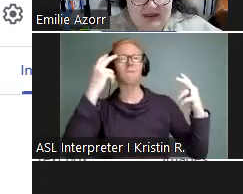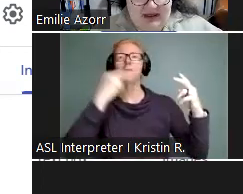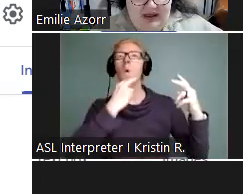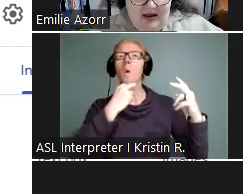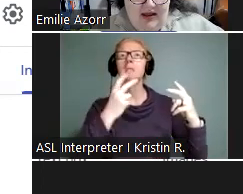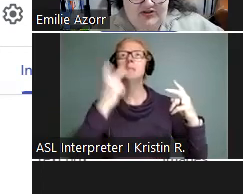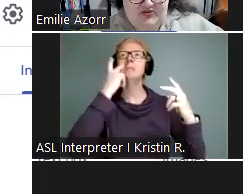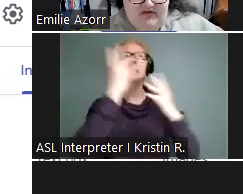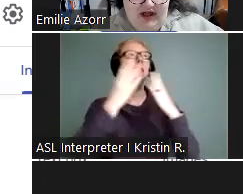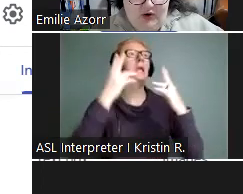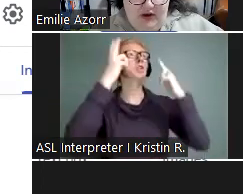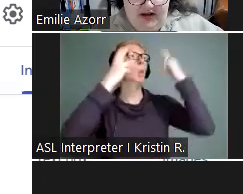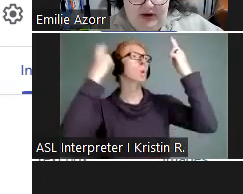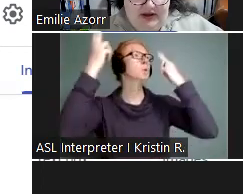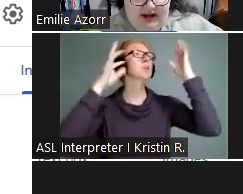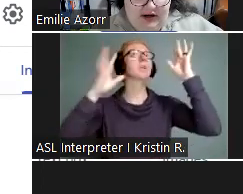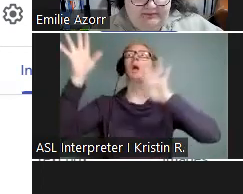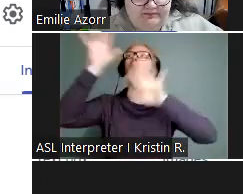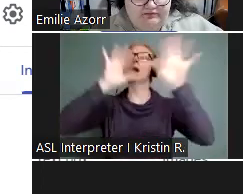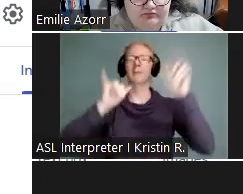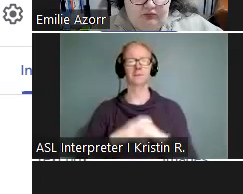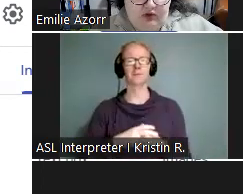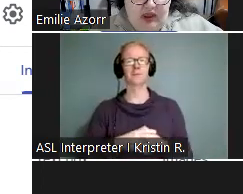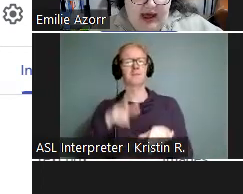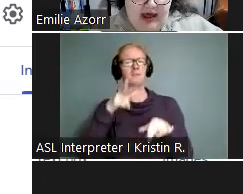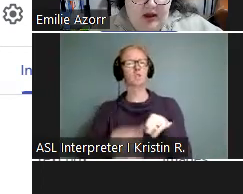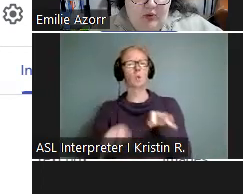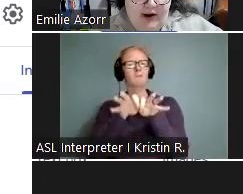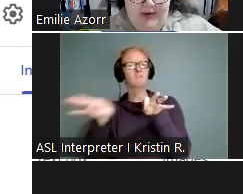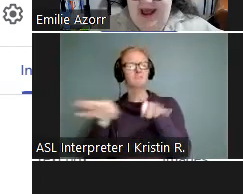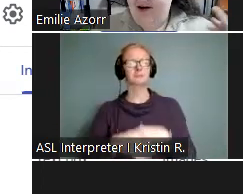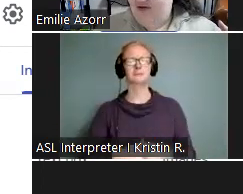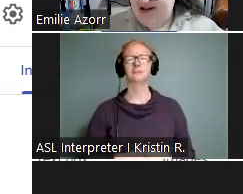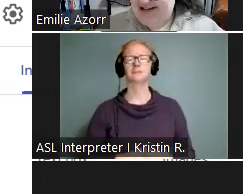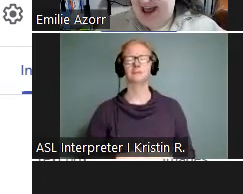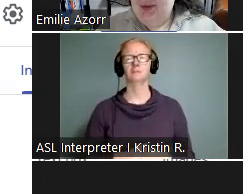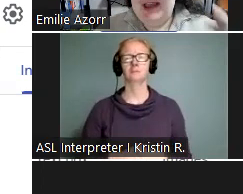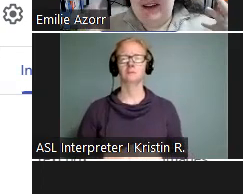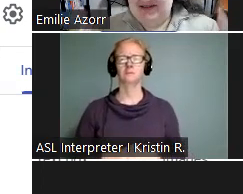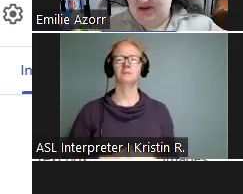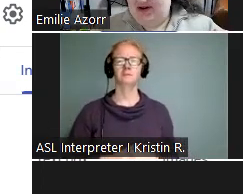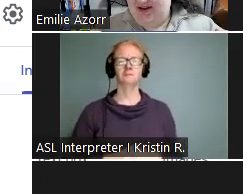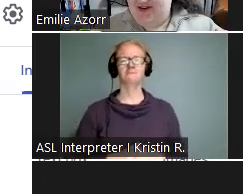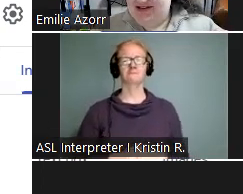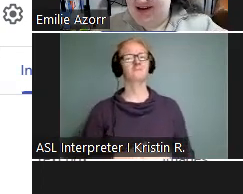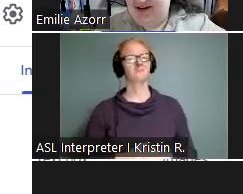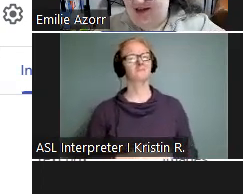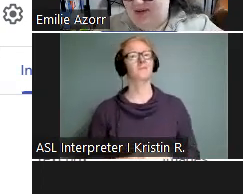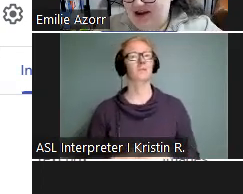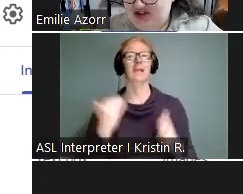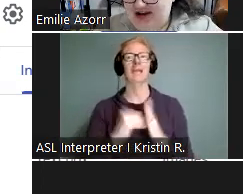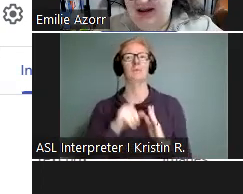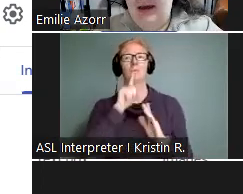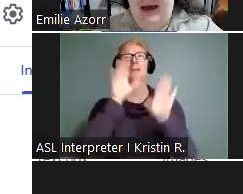thing. So we've got a quick note here where we have, once again, we have some really great folks in